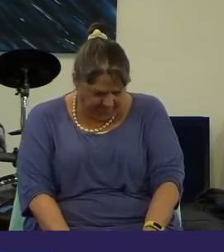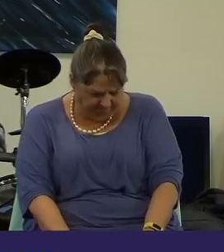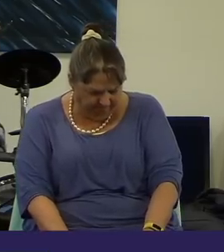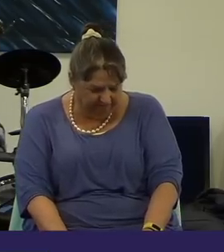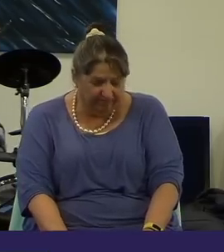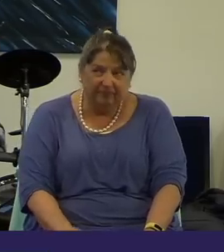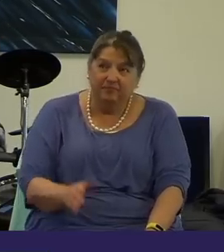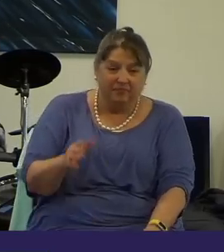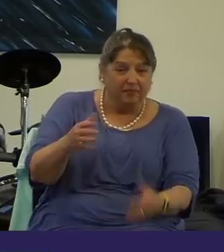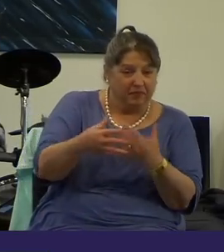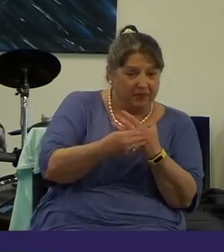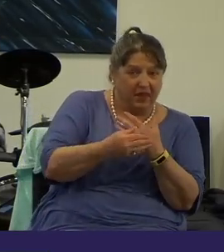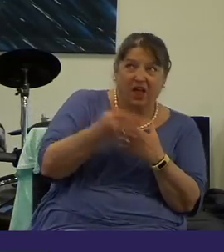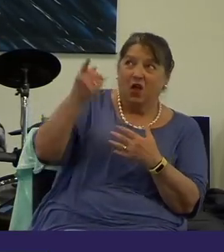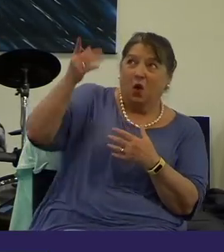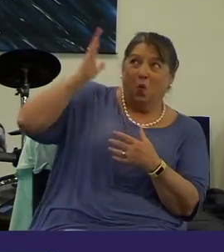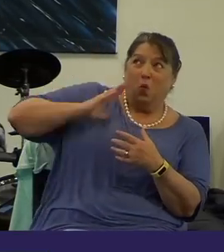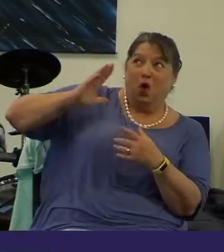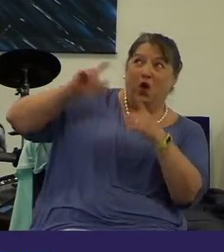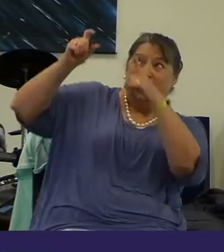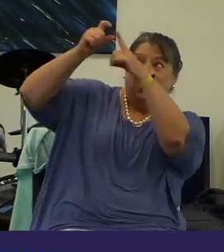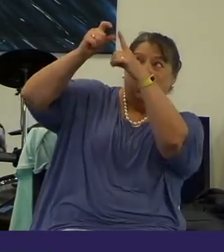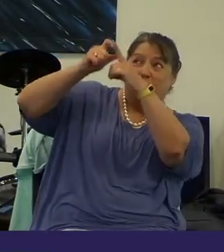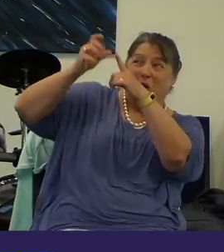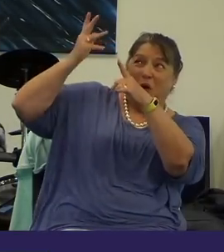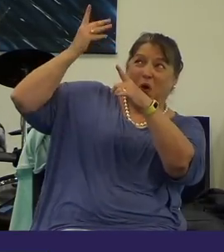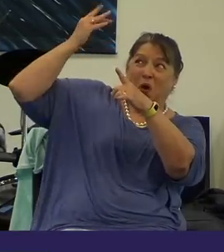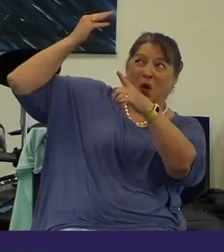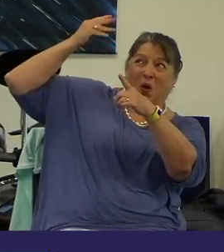You are the Word at the